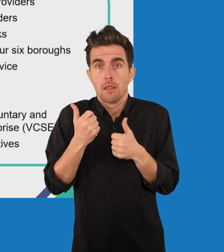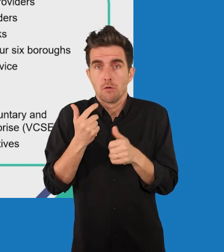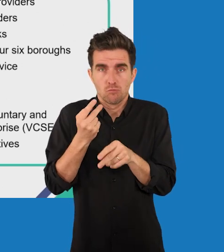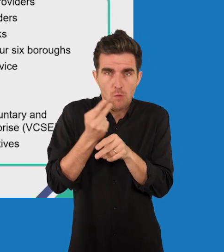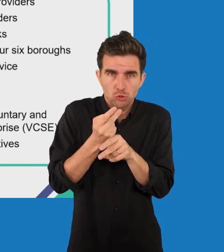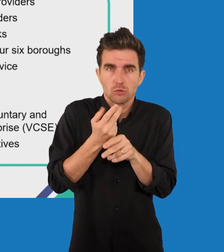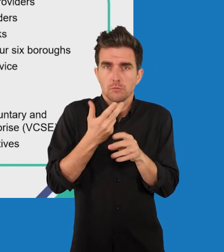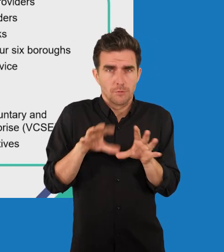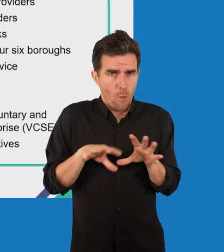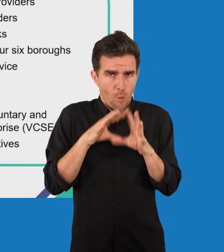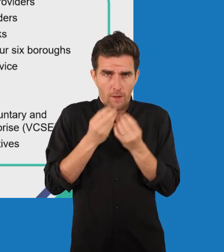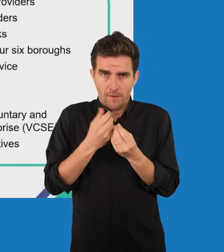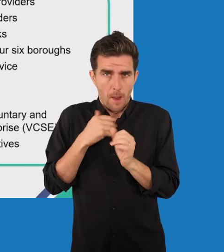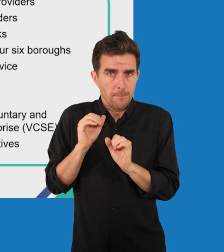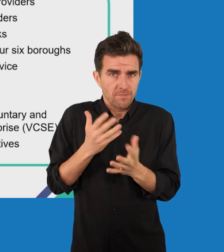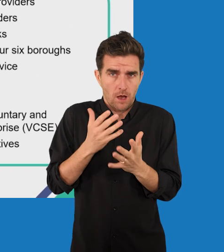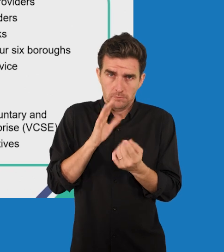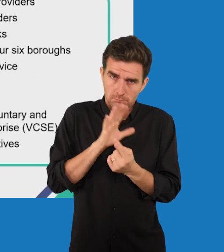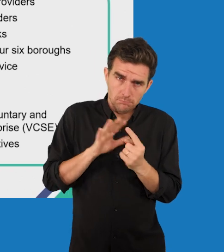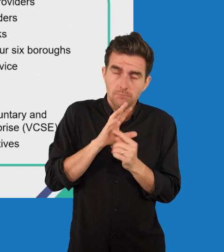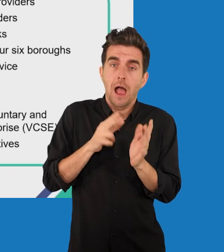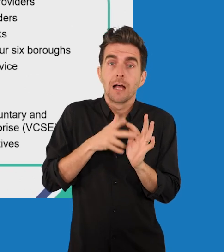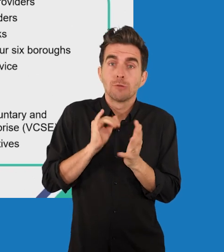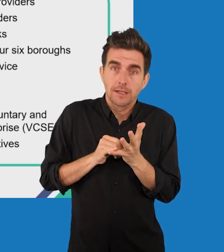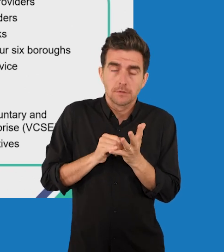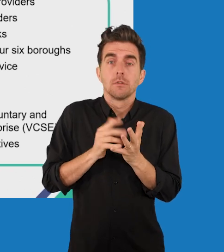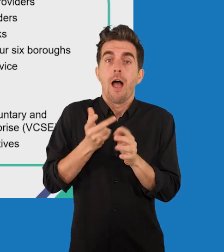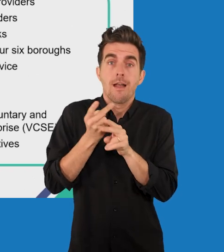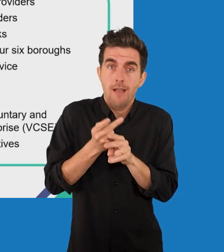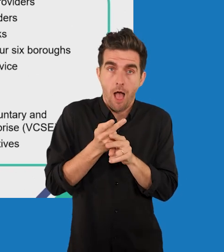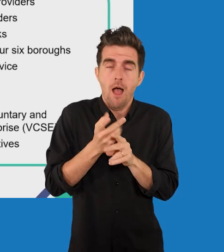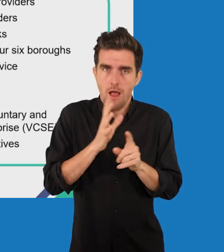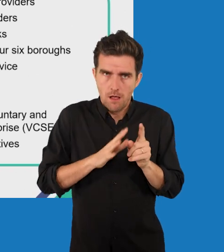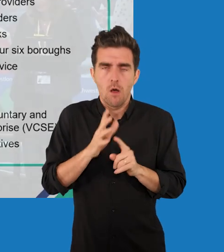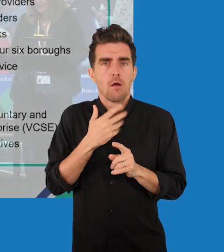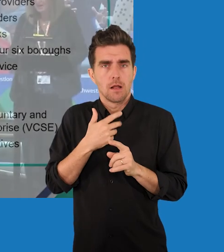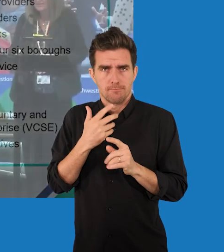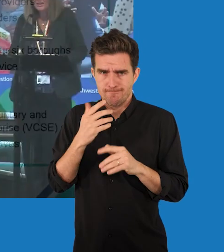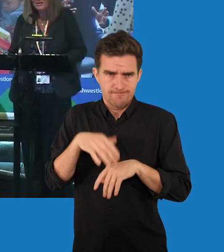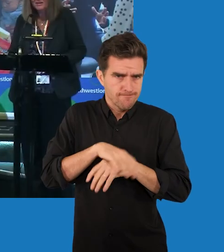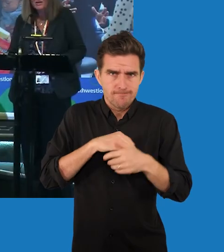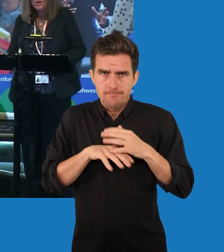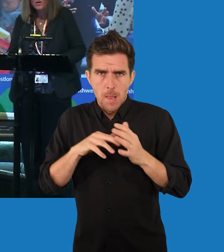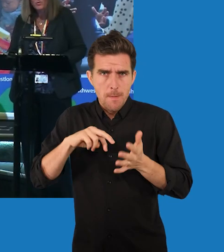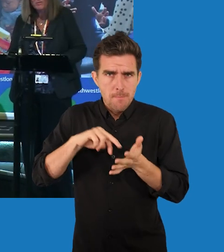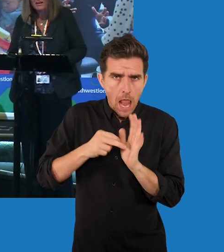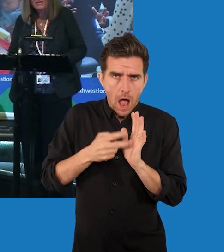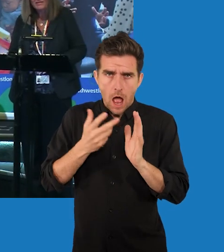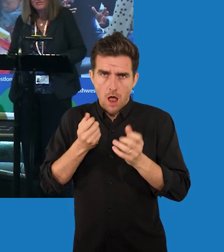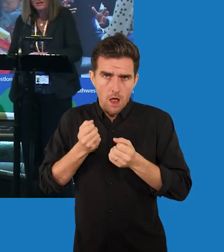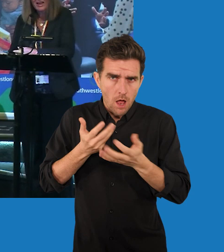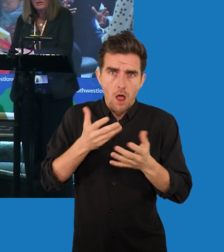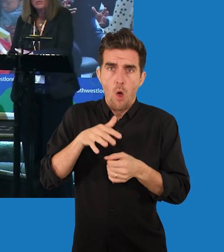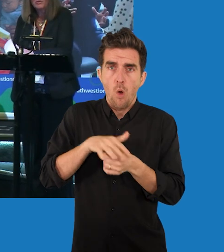GPs, health watches, and all of our providers in the NHS and in care. And together, we plan